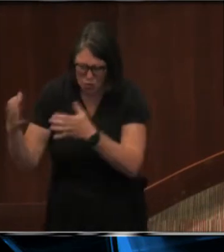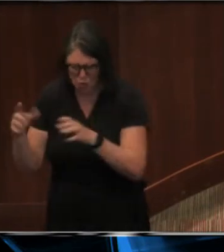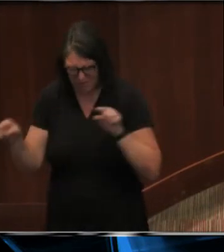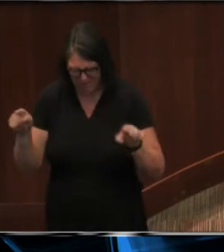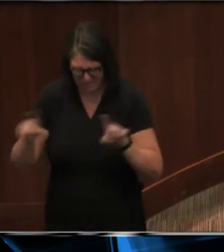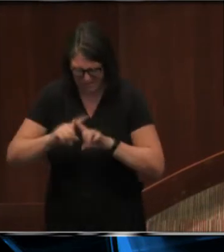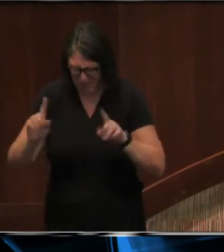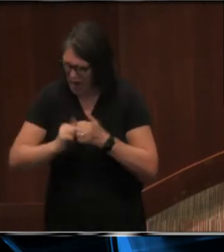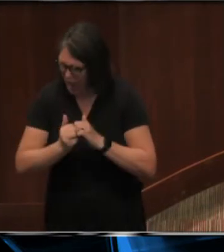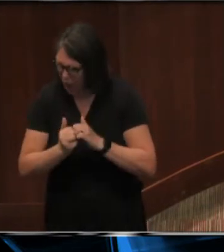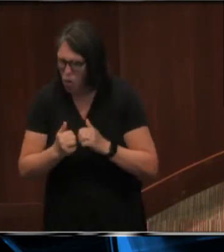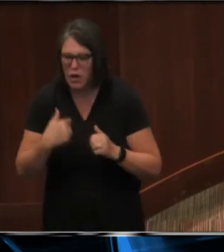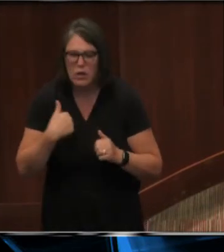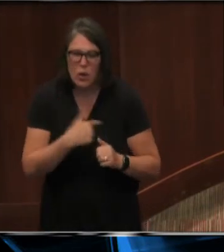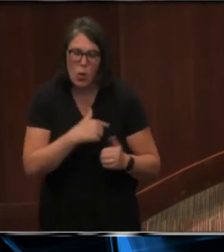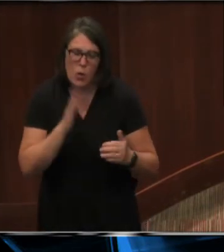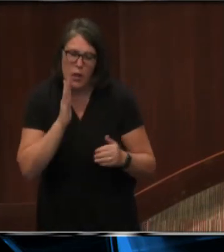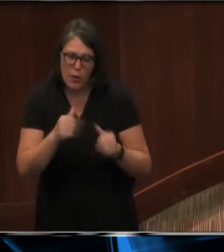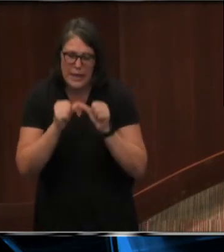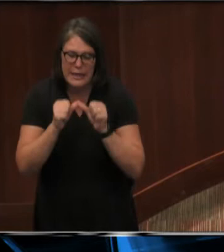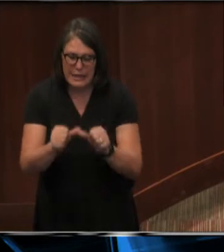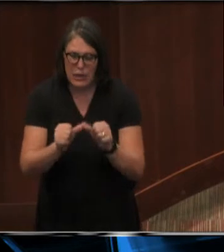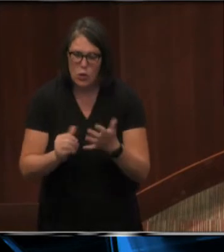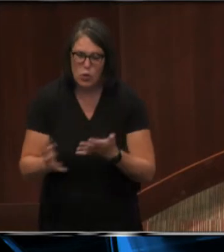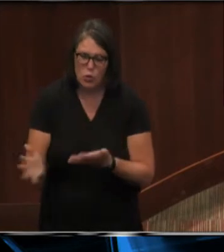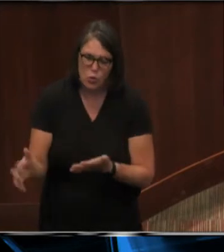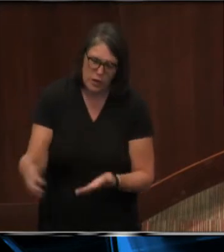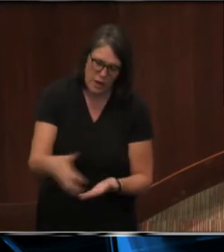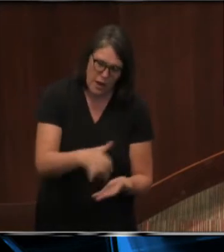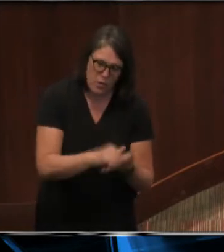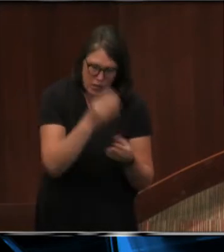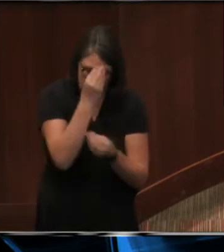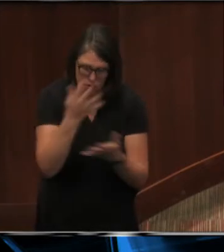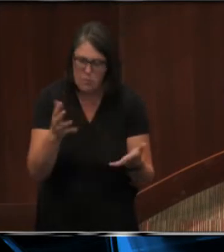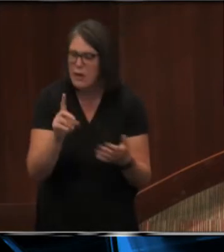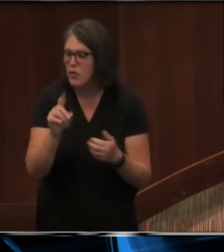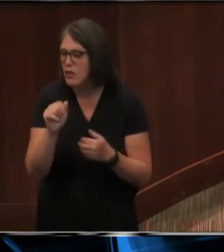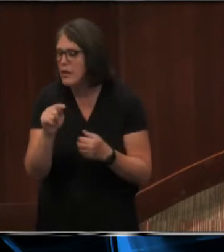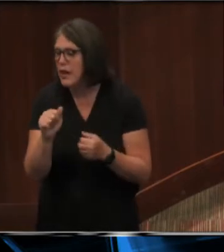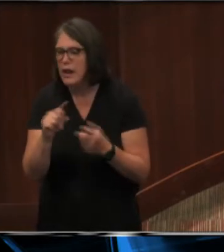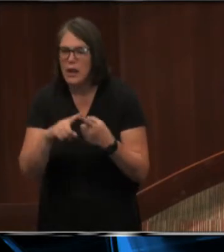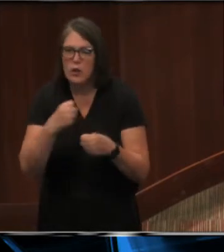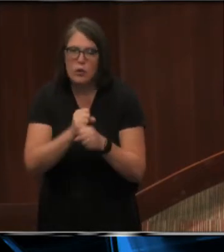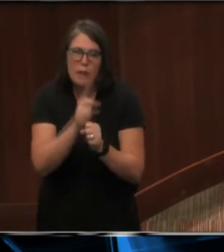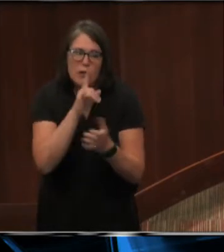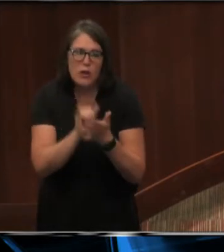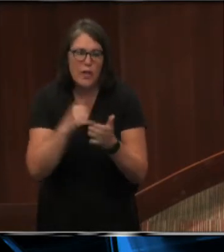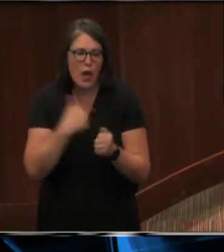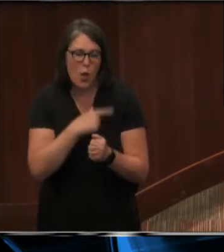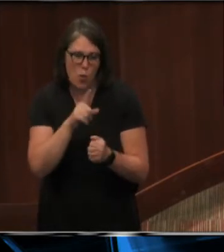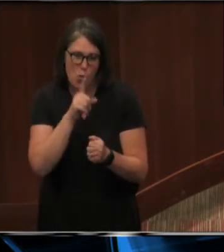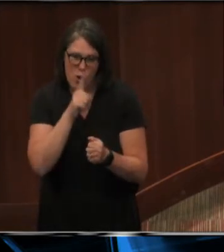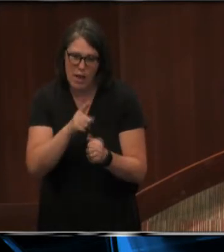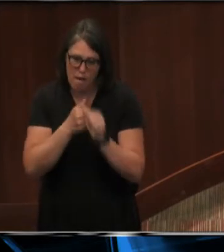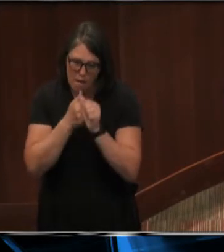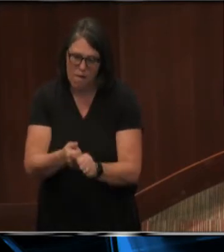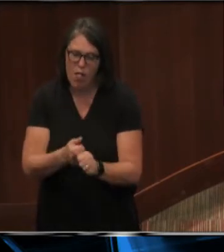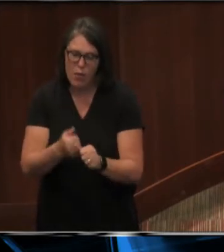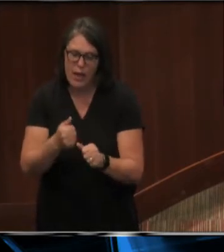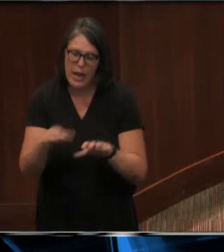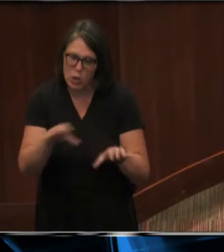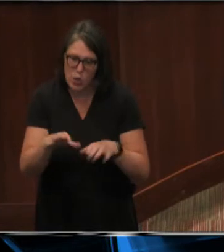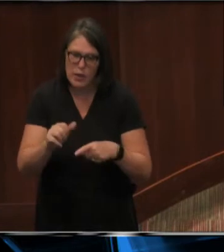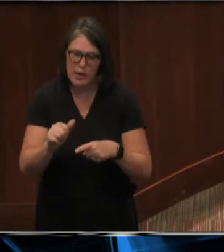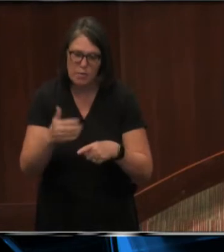with you, and we'll continue to gather that data as we move forward to assure that we're staying on top of best practice